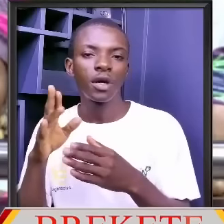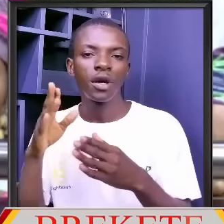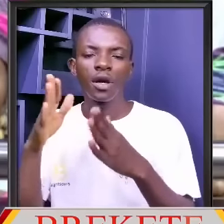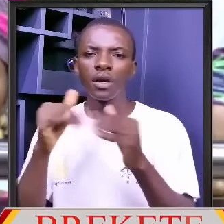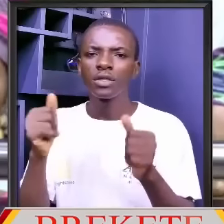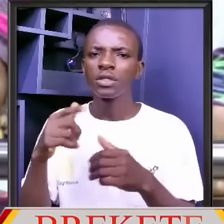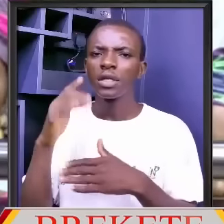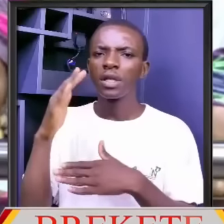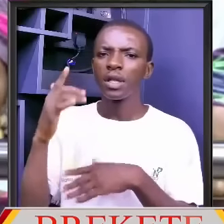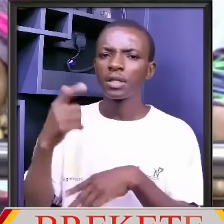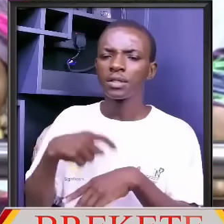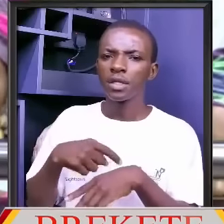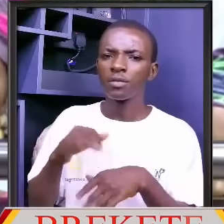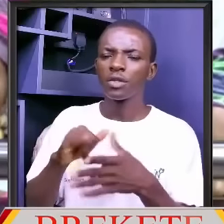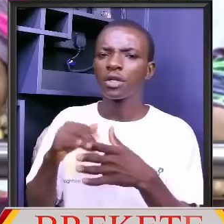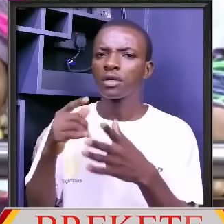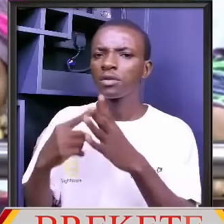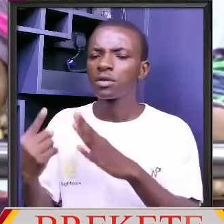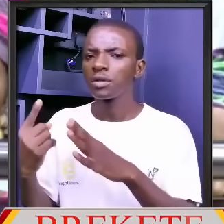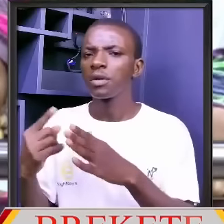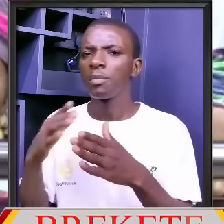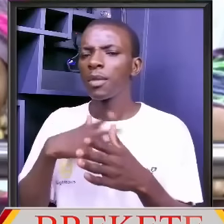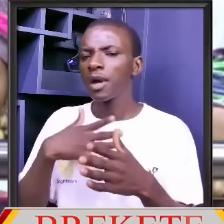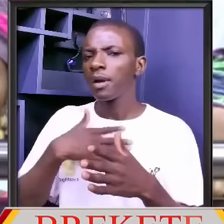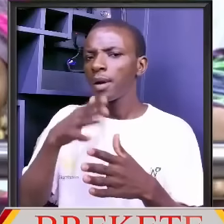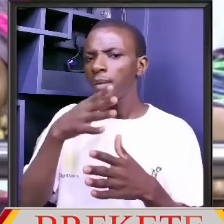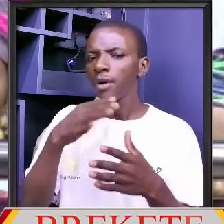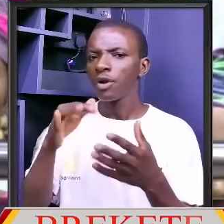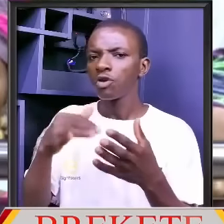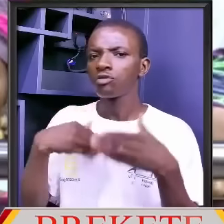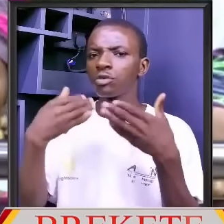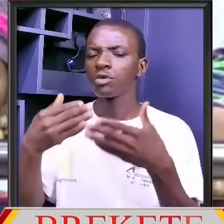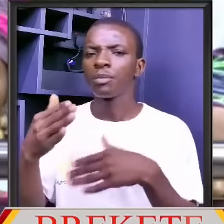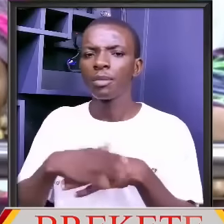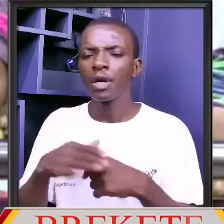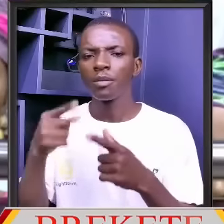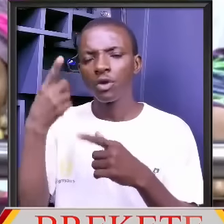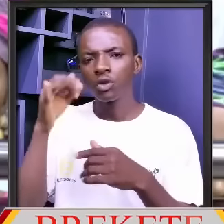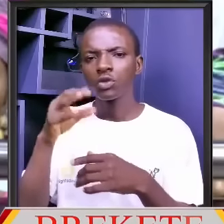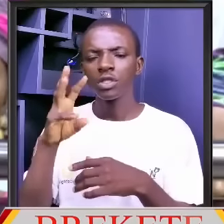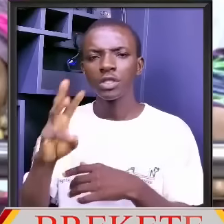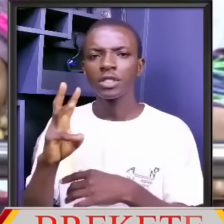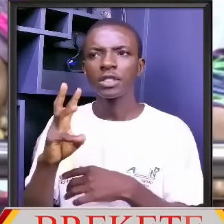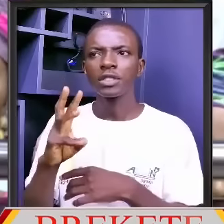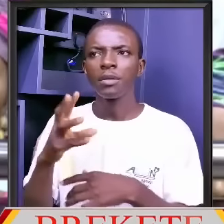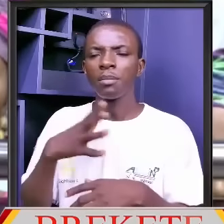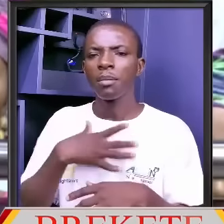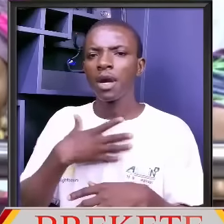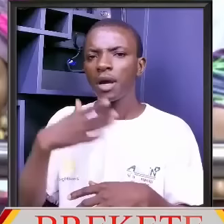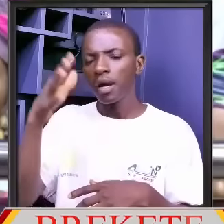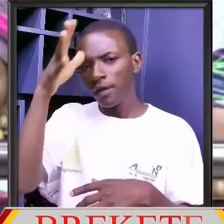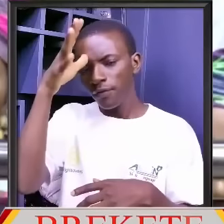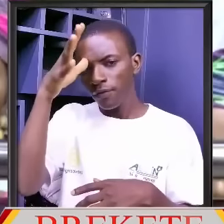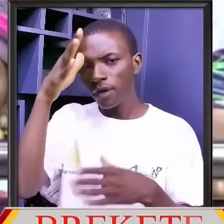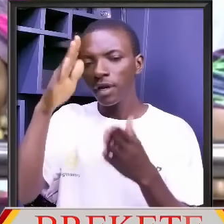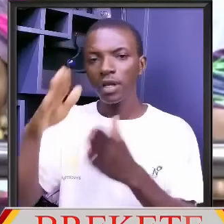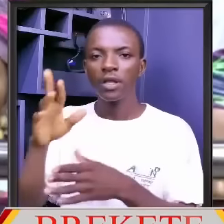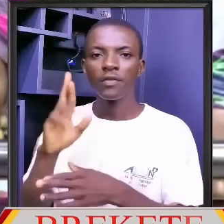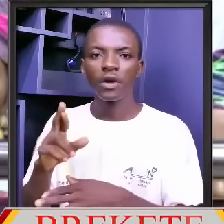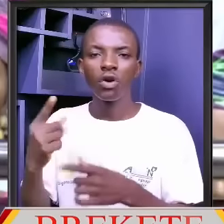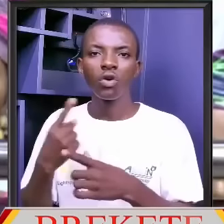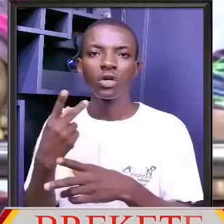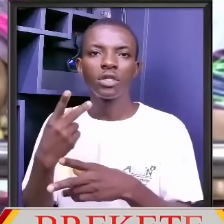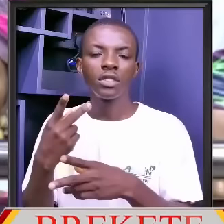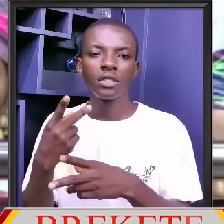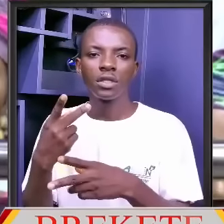So the last one when I come run come out, my mama won't carry me go back because we be six, but my papa don't leave her. Only her